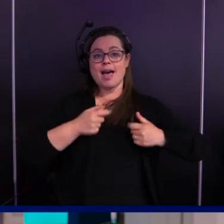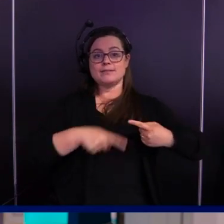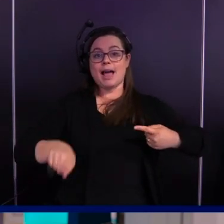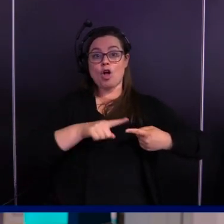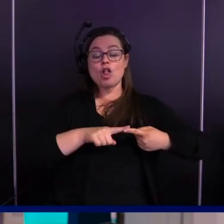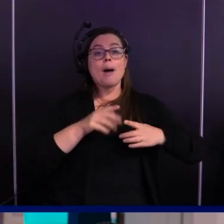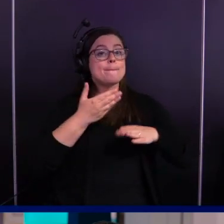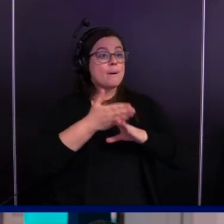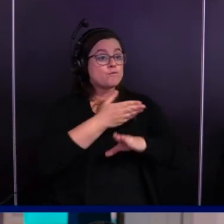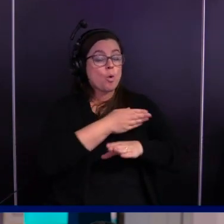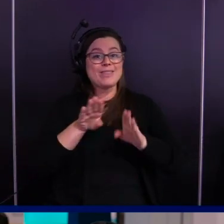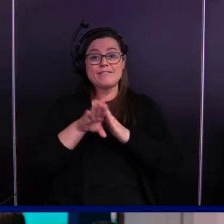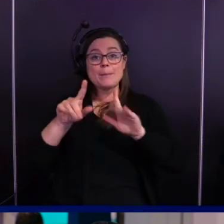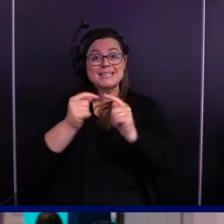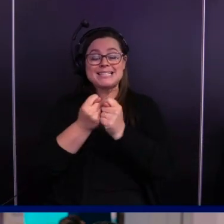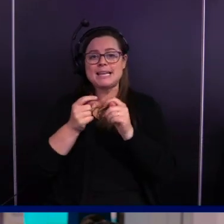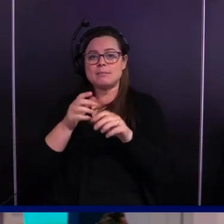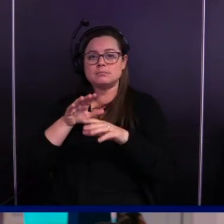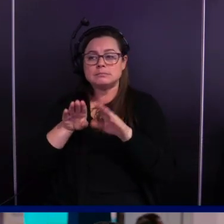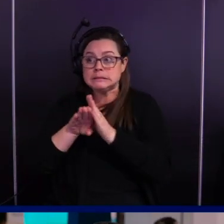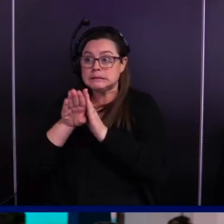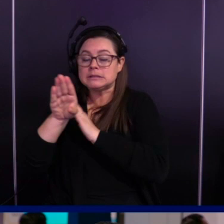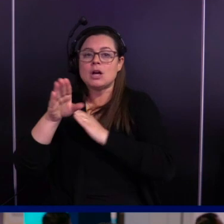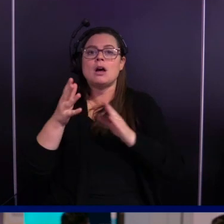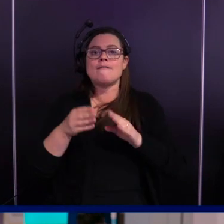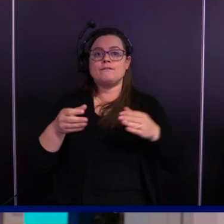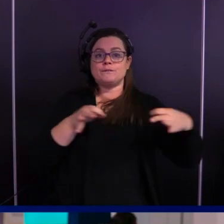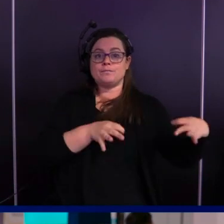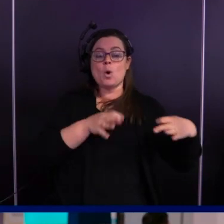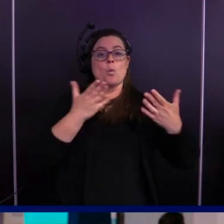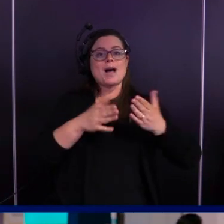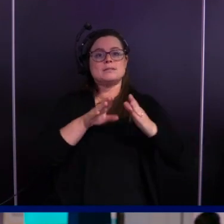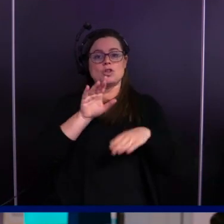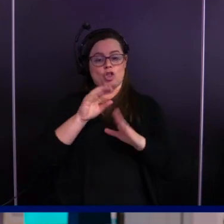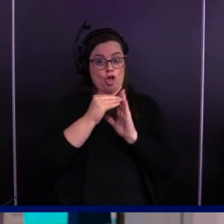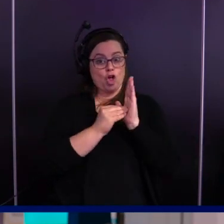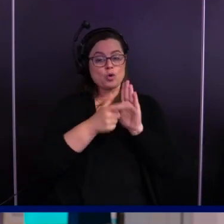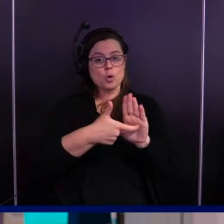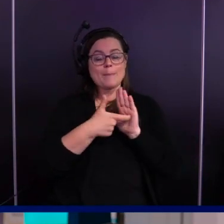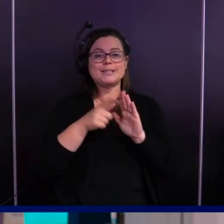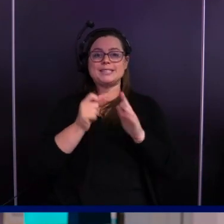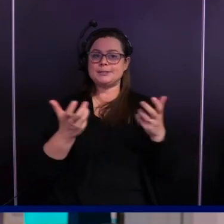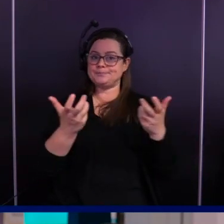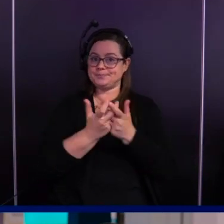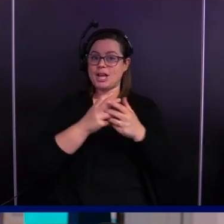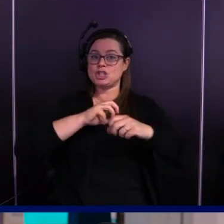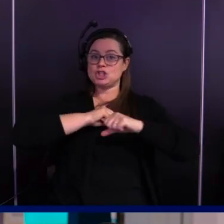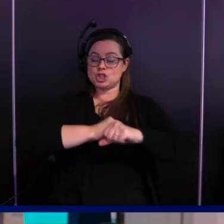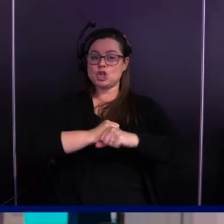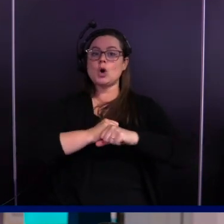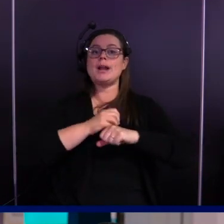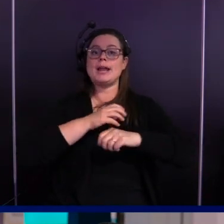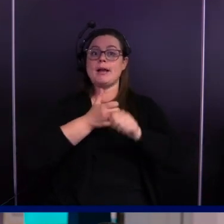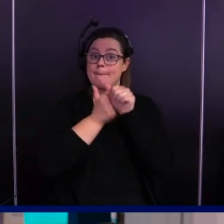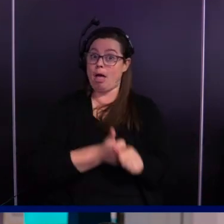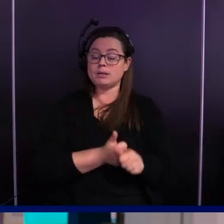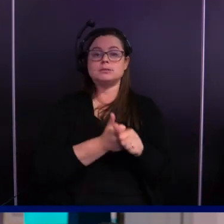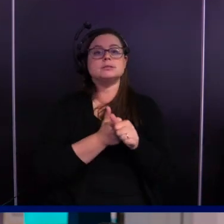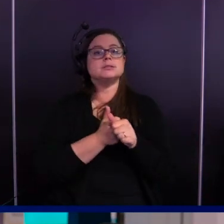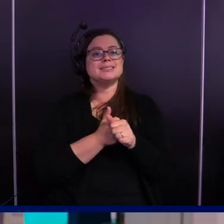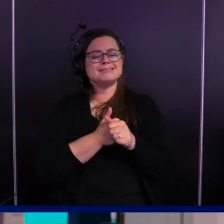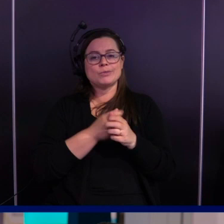start working on it. What is the log requirement? That has to match with audit and security compliance. At the end of the day, whatever we